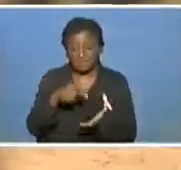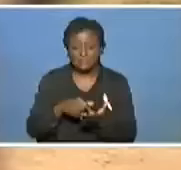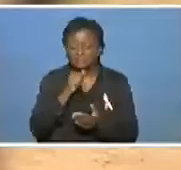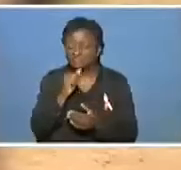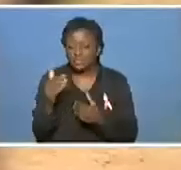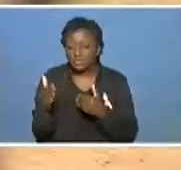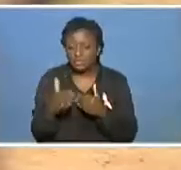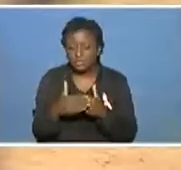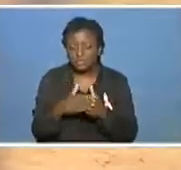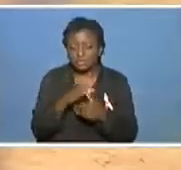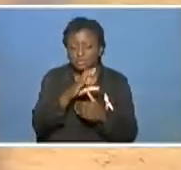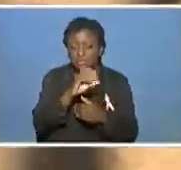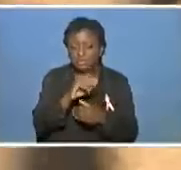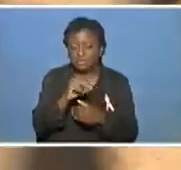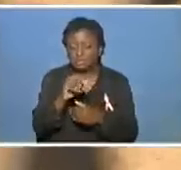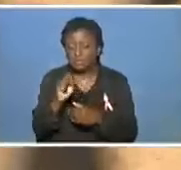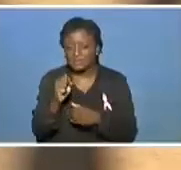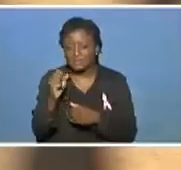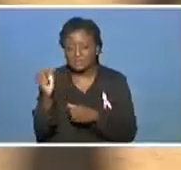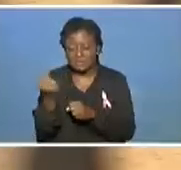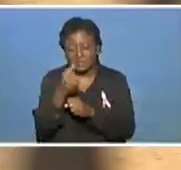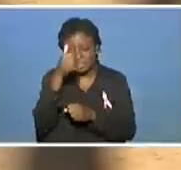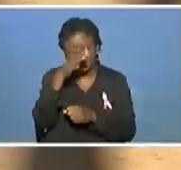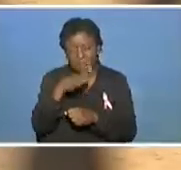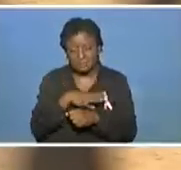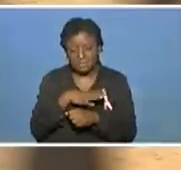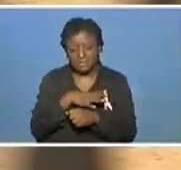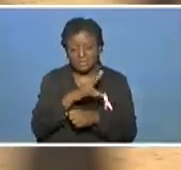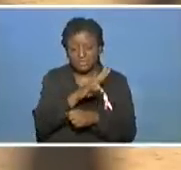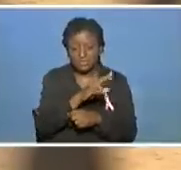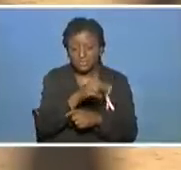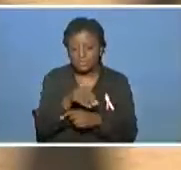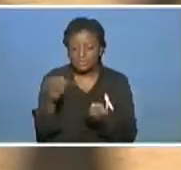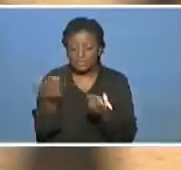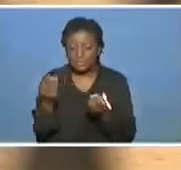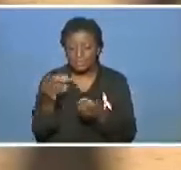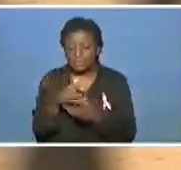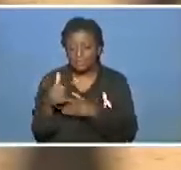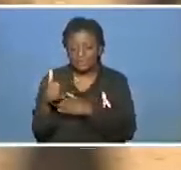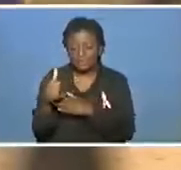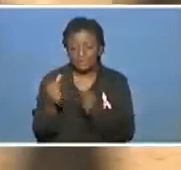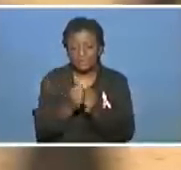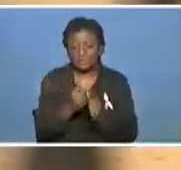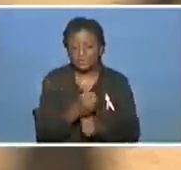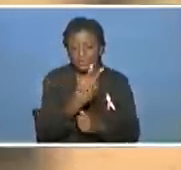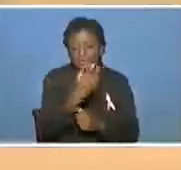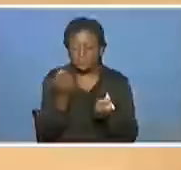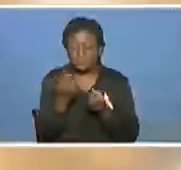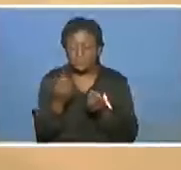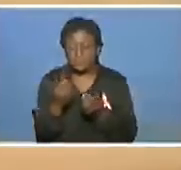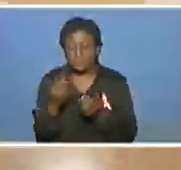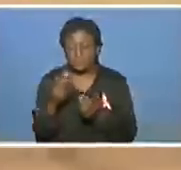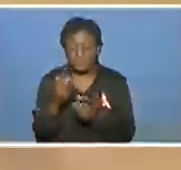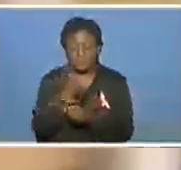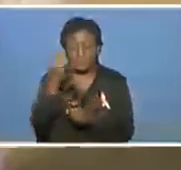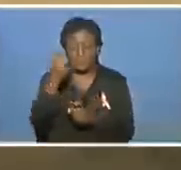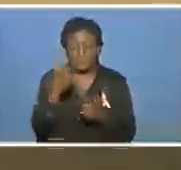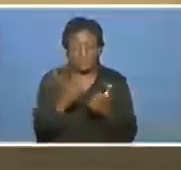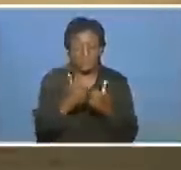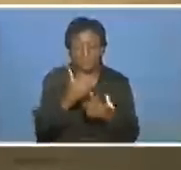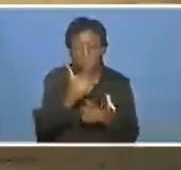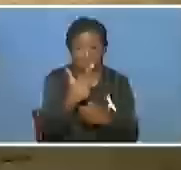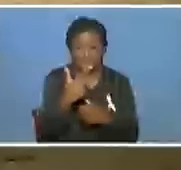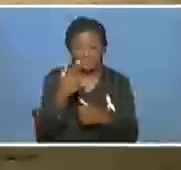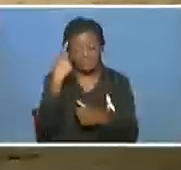Hitmen brought out the bats as Hitmen take a 2-0 lead with a 12-0 win. Game 3 in both series set